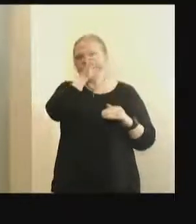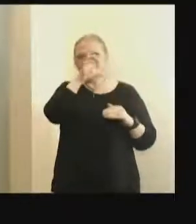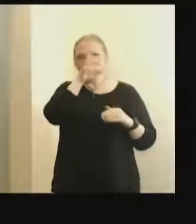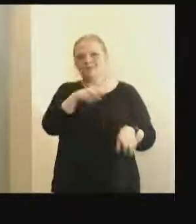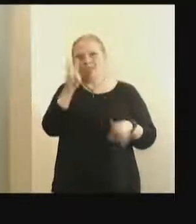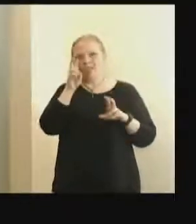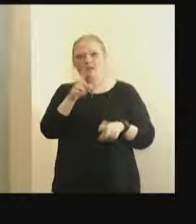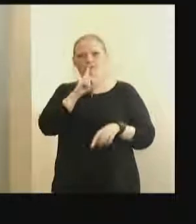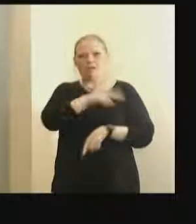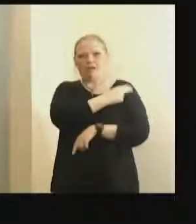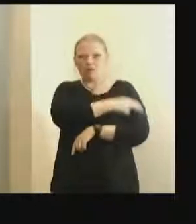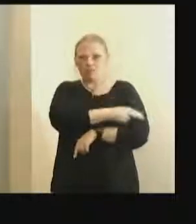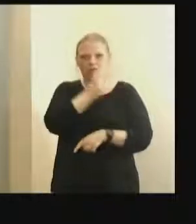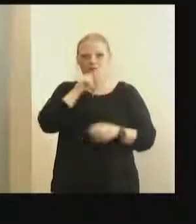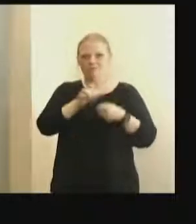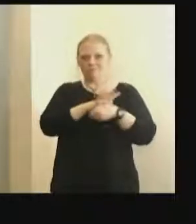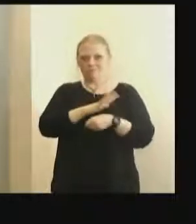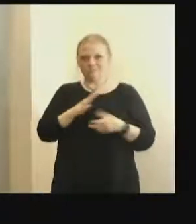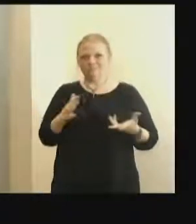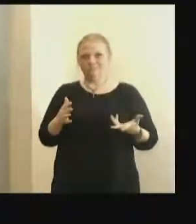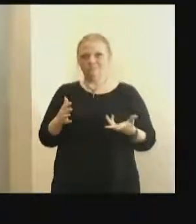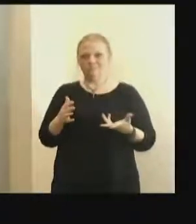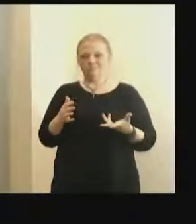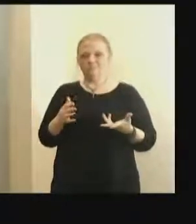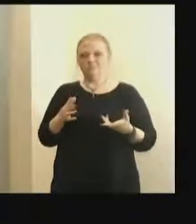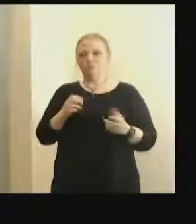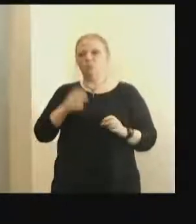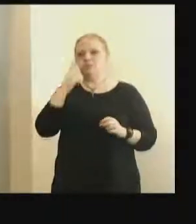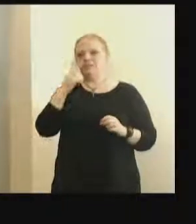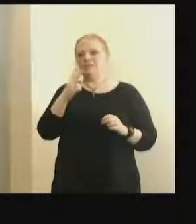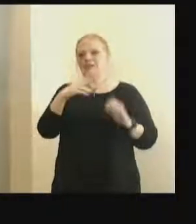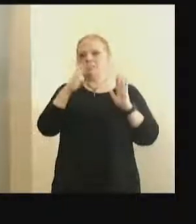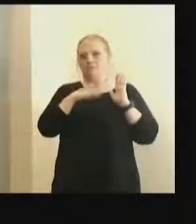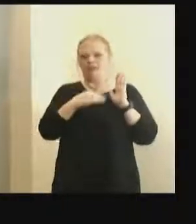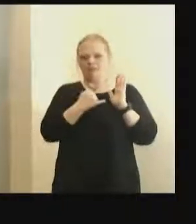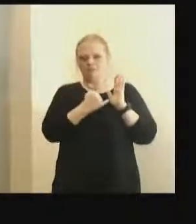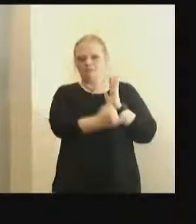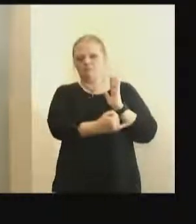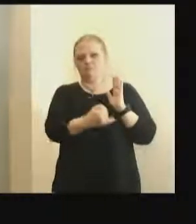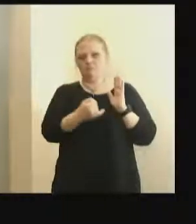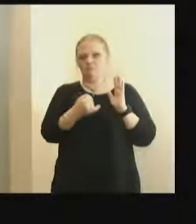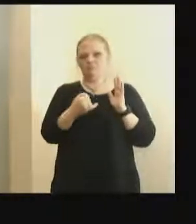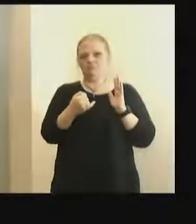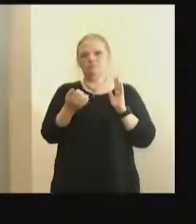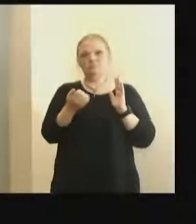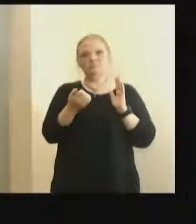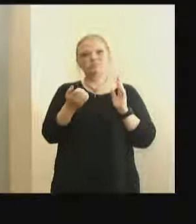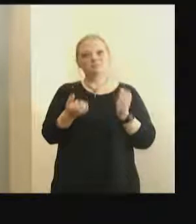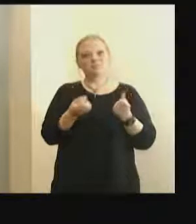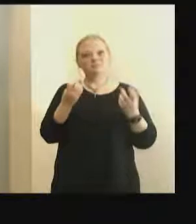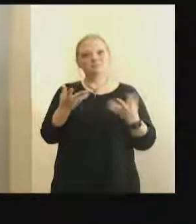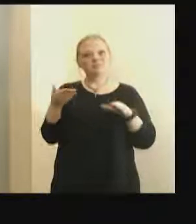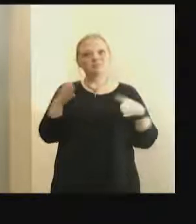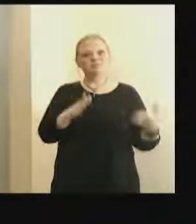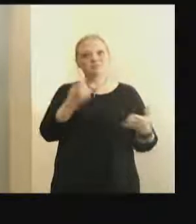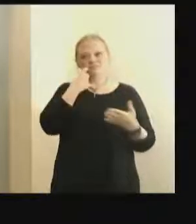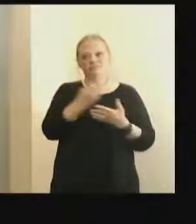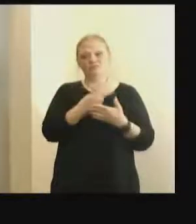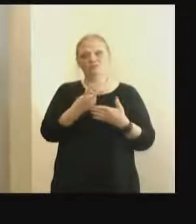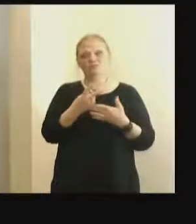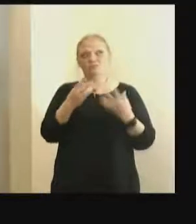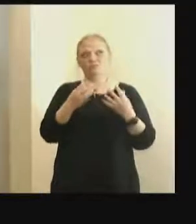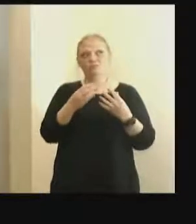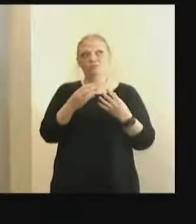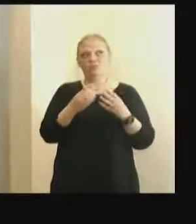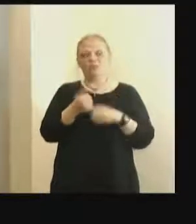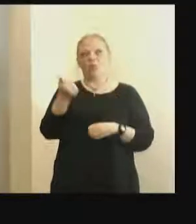for COVID-19. As you see on the bottom row there, we have had quite a number of deaths in the last 2 weeks. Actually, the most deaths